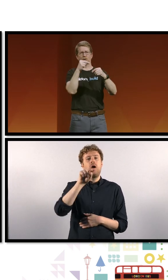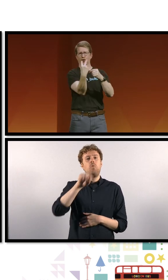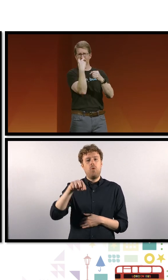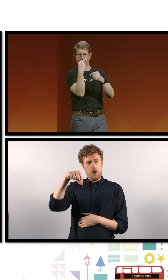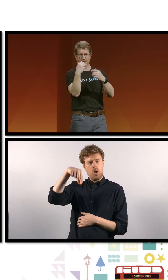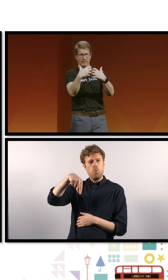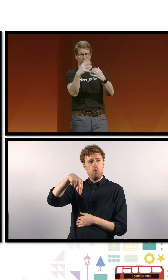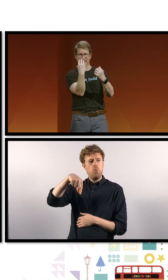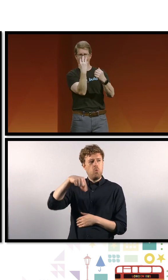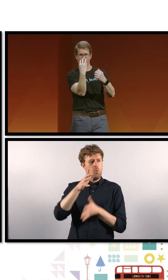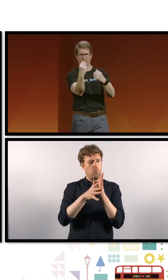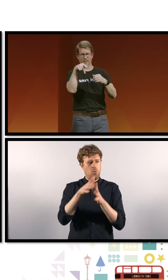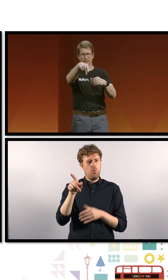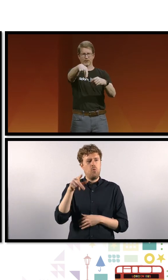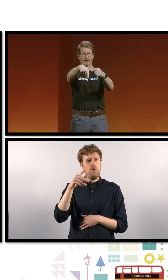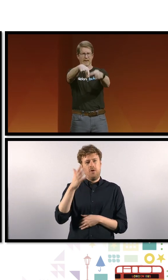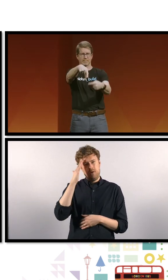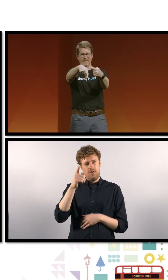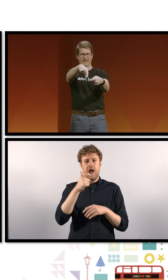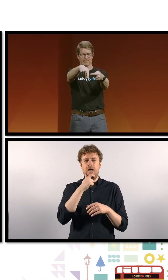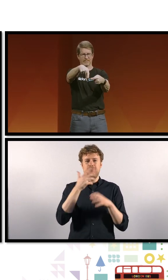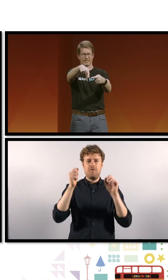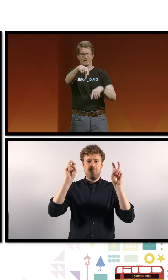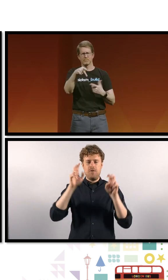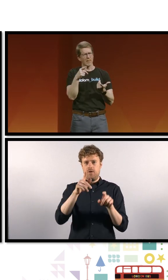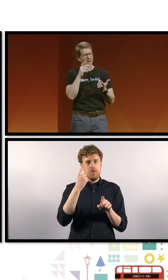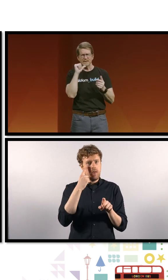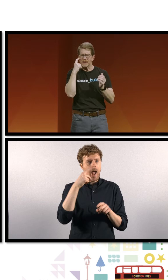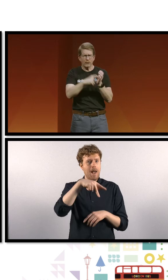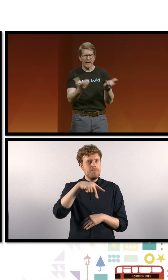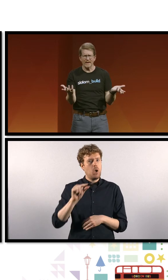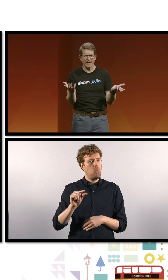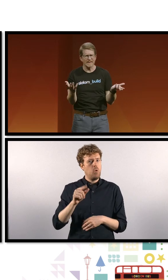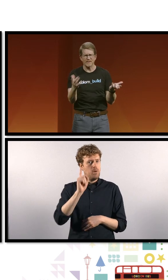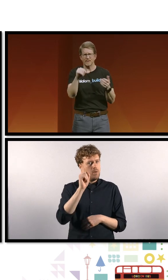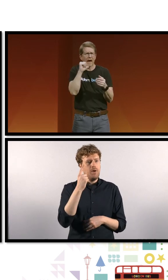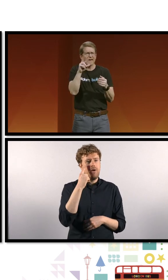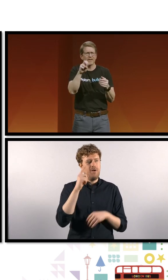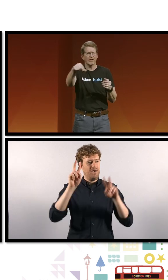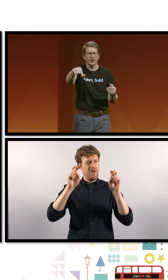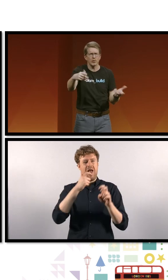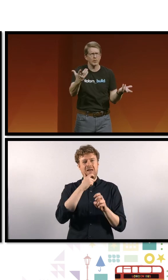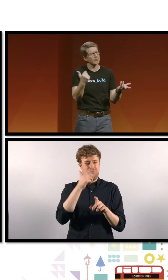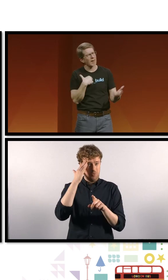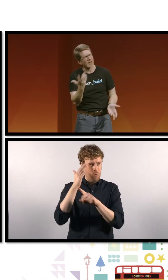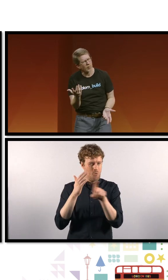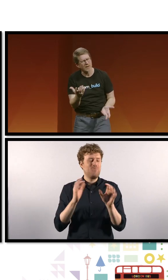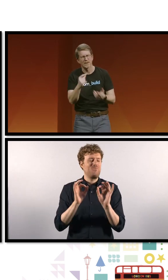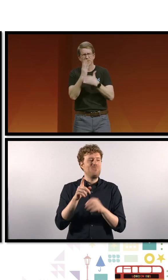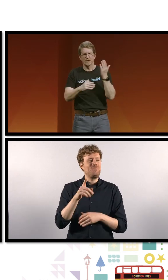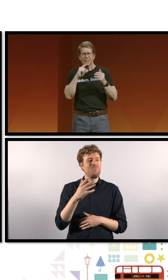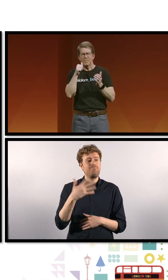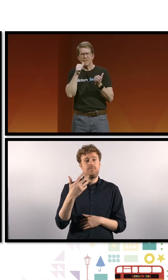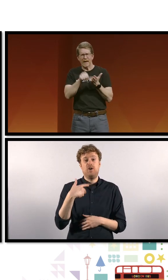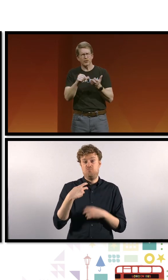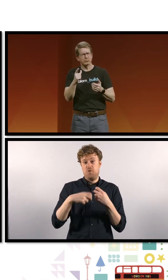with our P's and our Q's. If you're looking from the camera from the front, it wouldn't recognize this, the